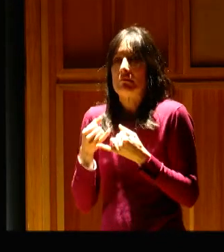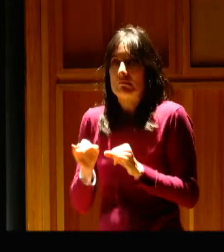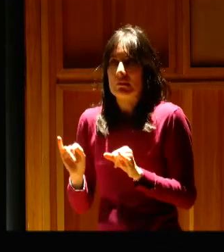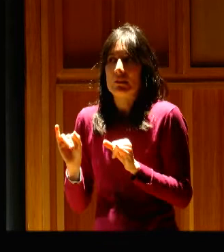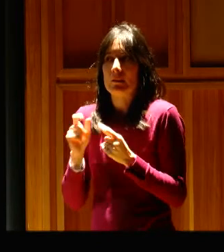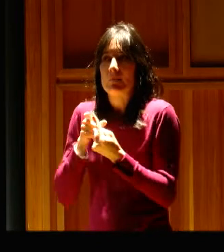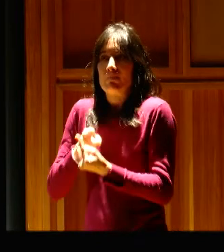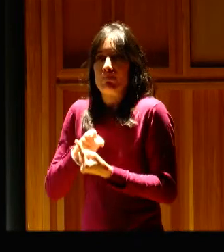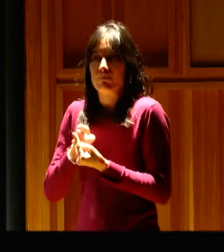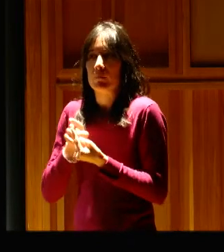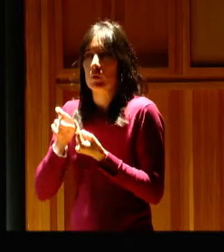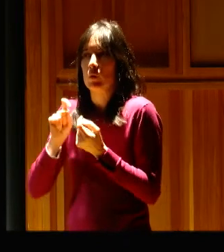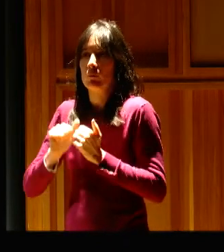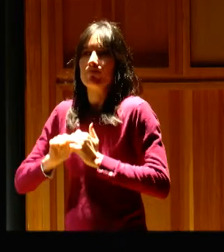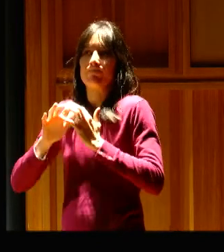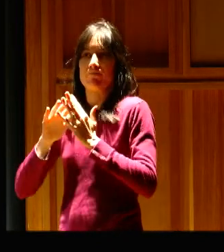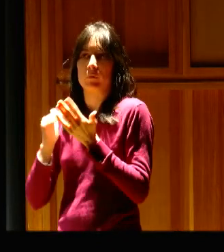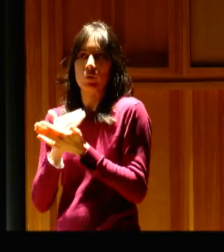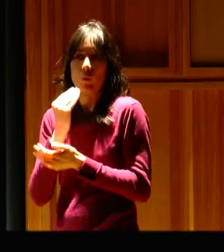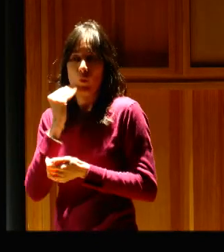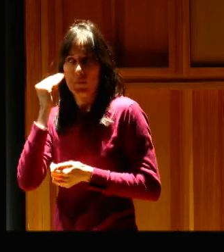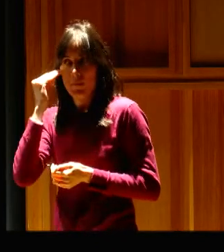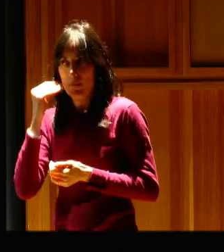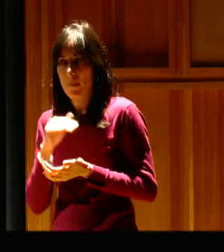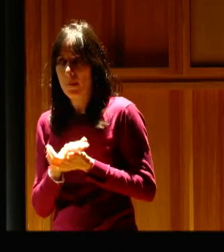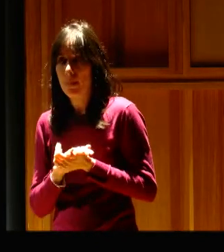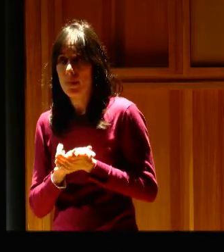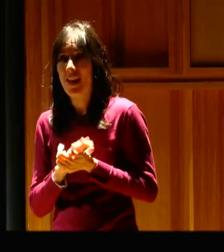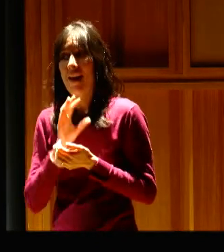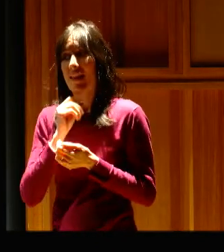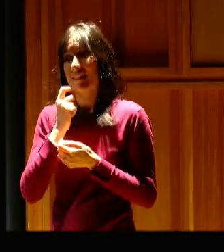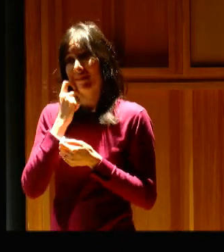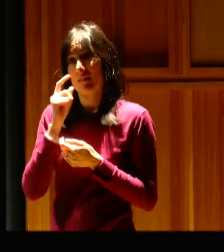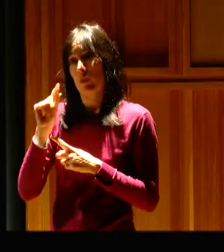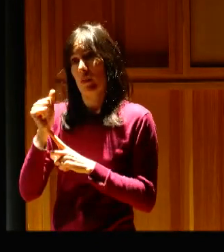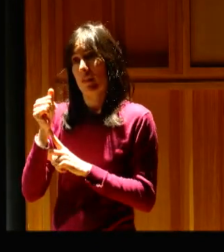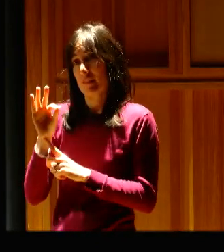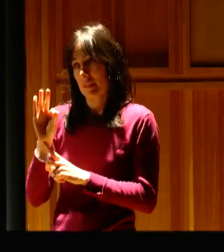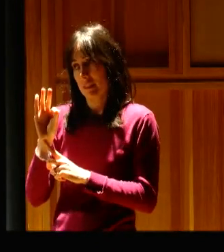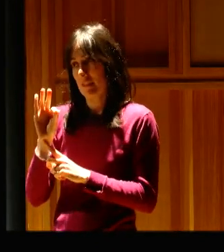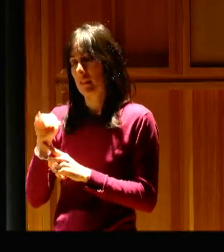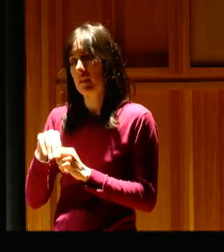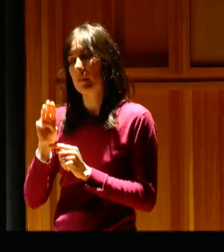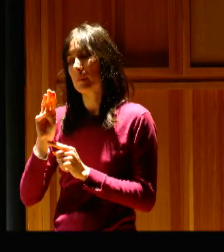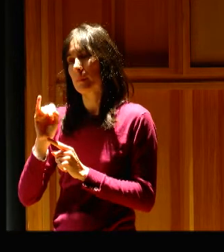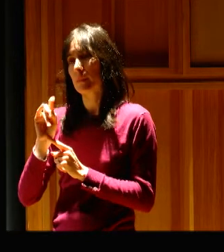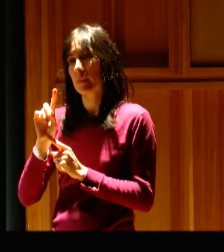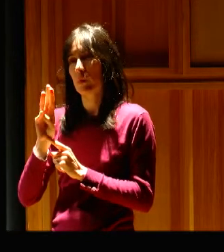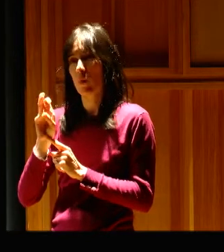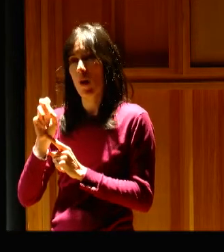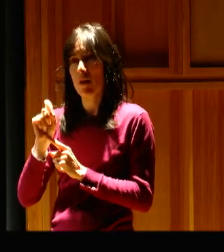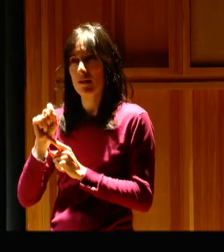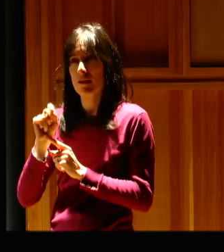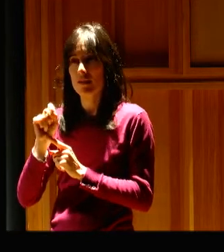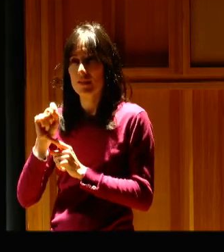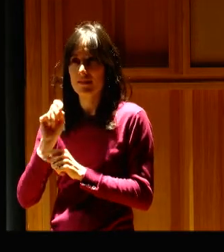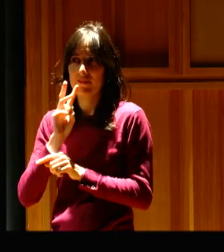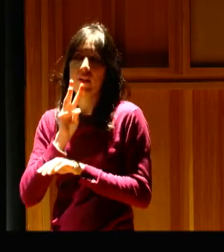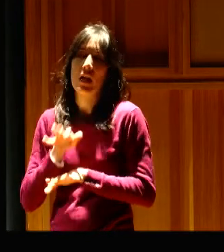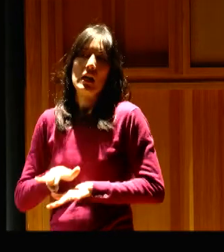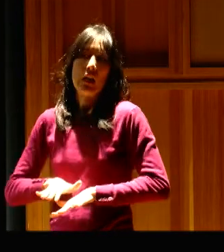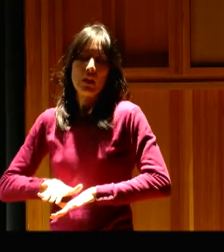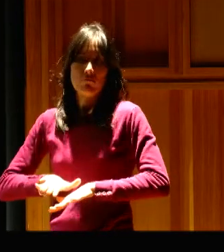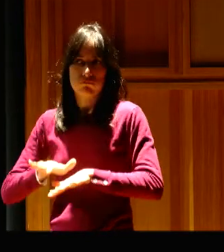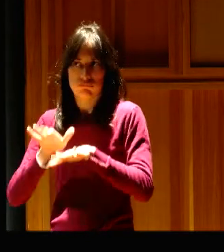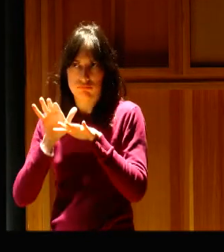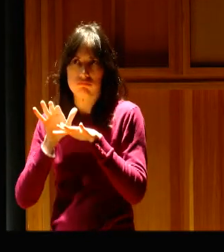new home. And in 2019, inland flooding in the Midwest caused